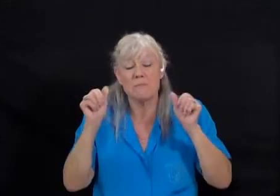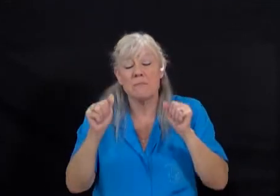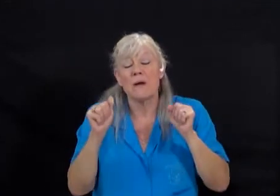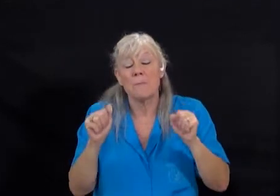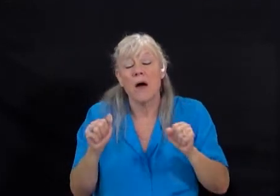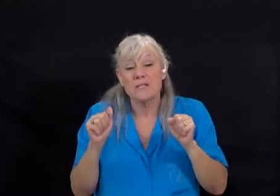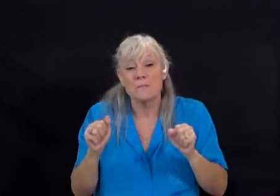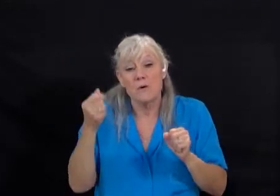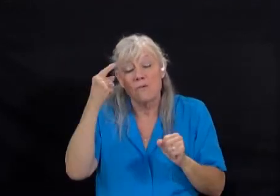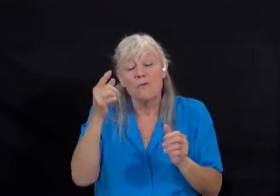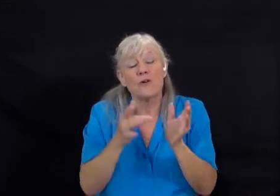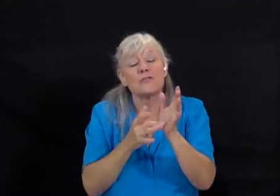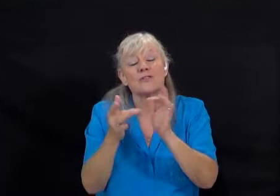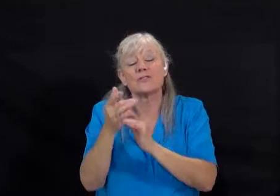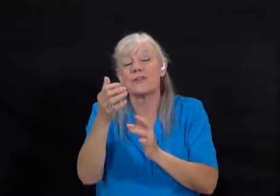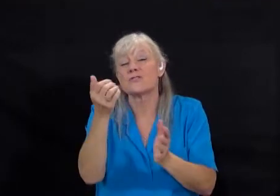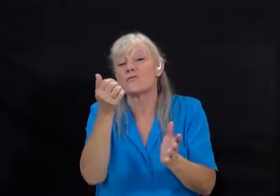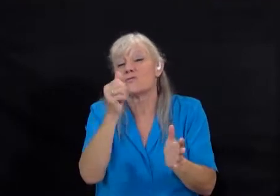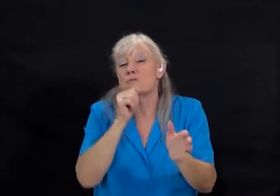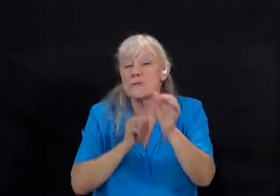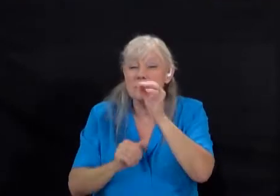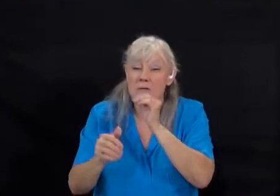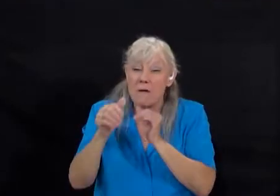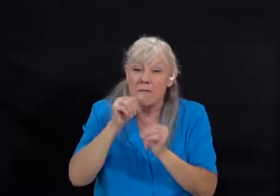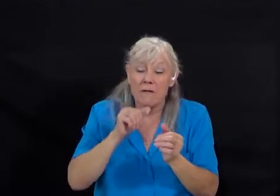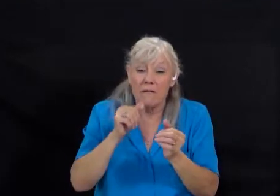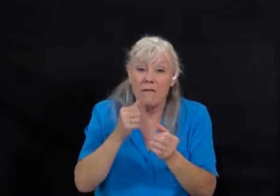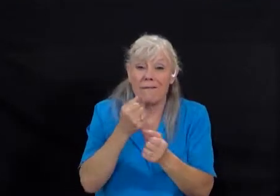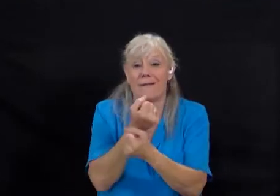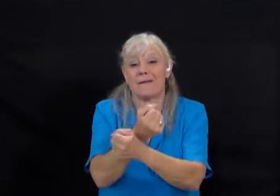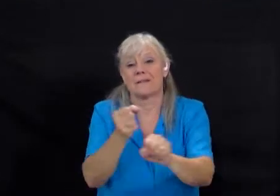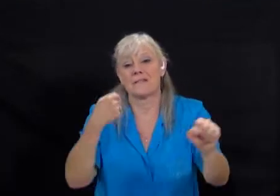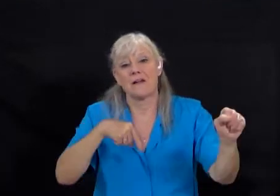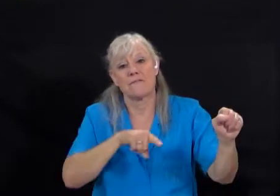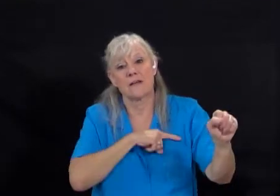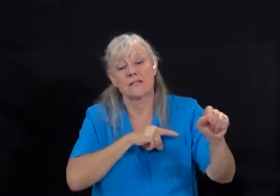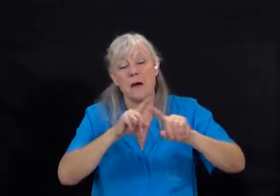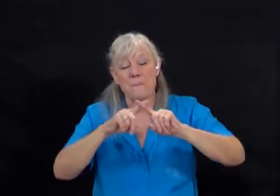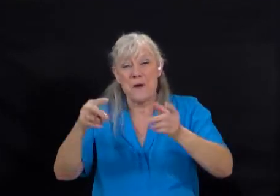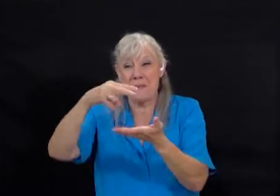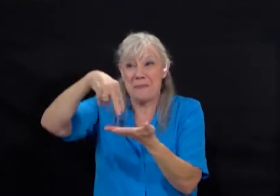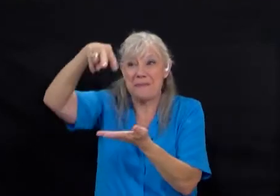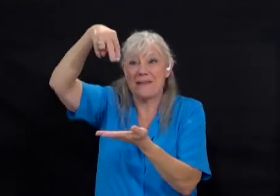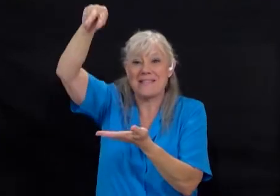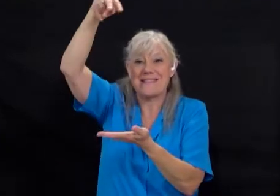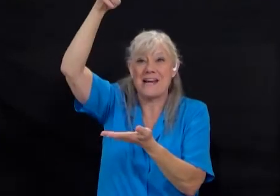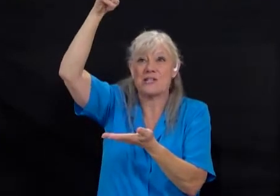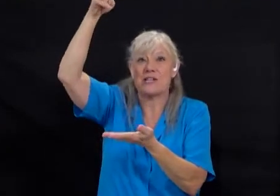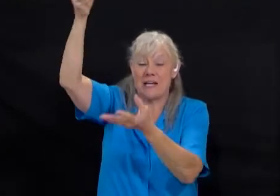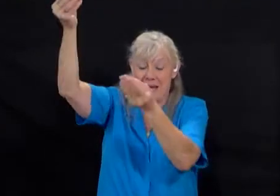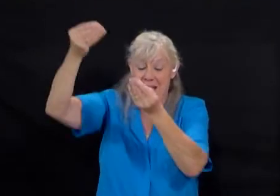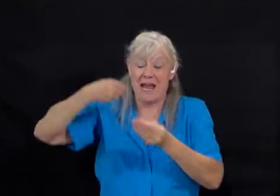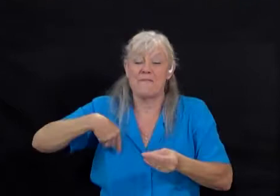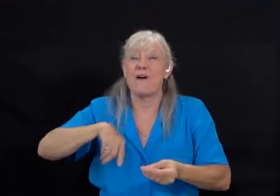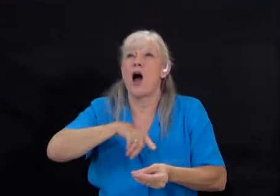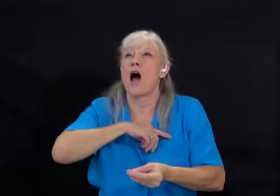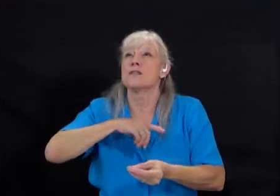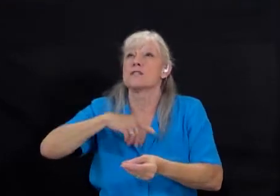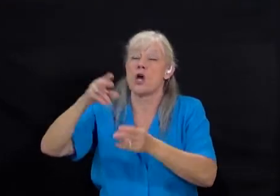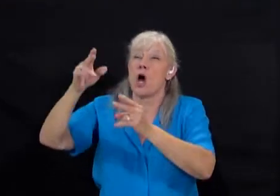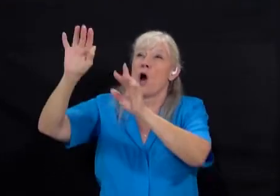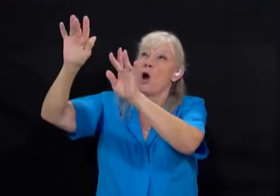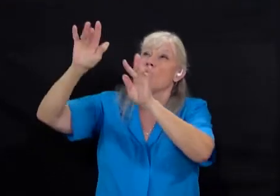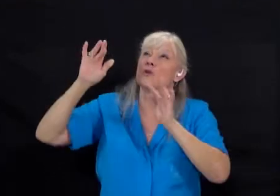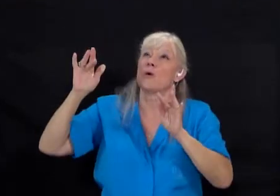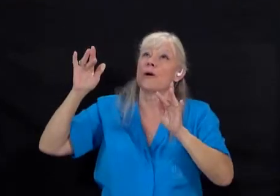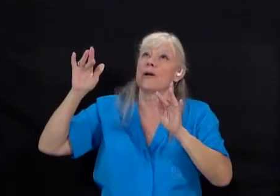redeem. The ascension exalted into glory that same human nature that was humbled to